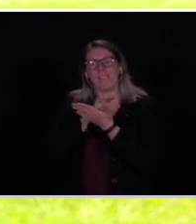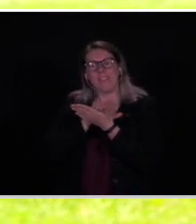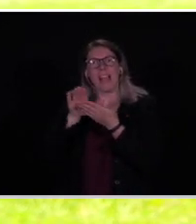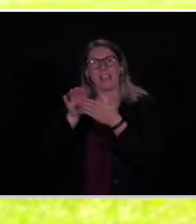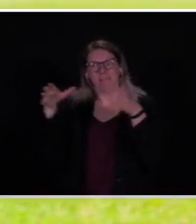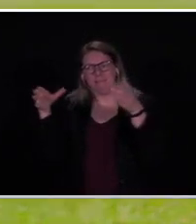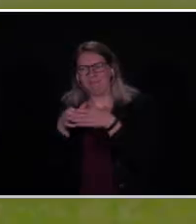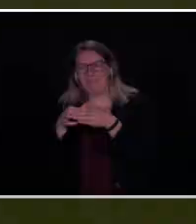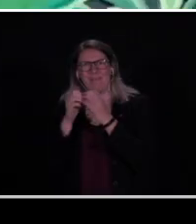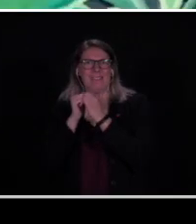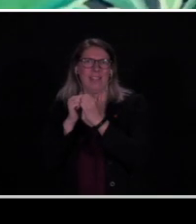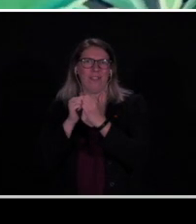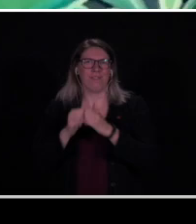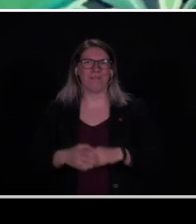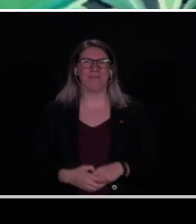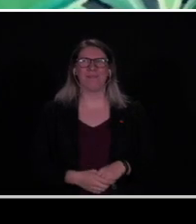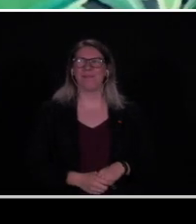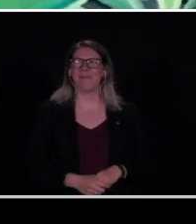keep our community together.